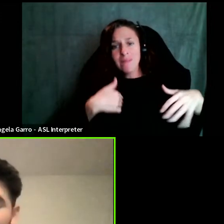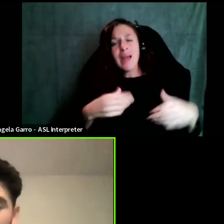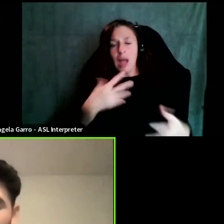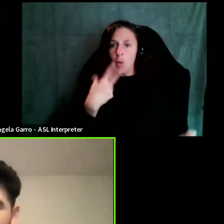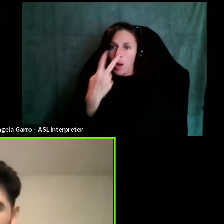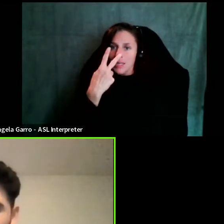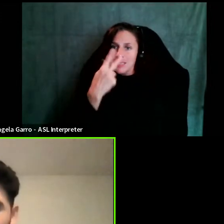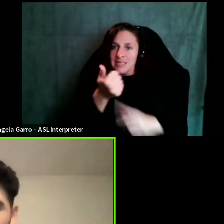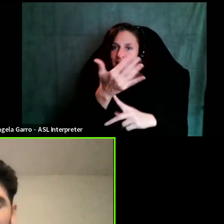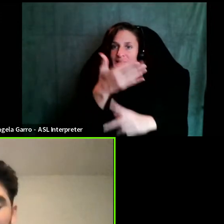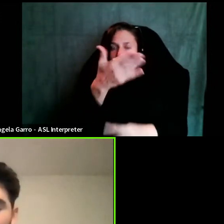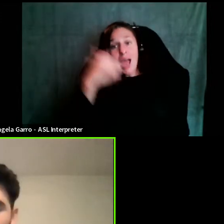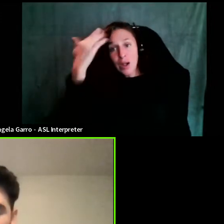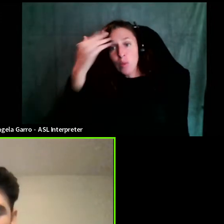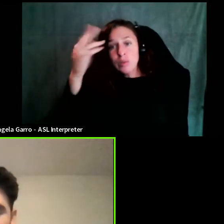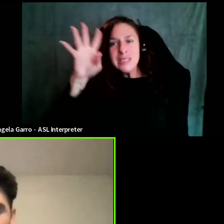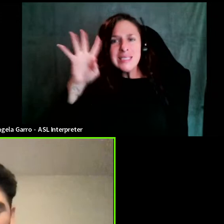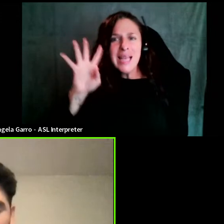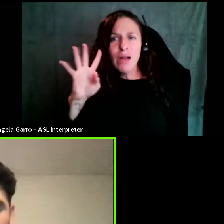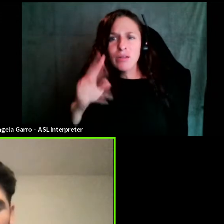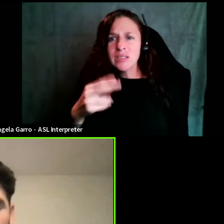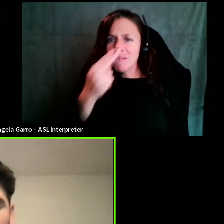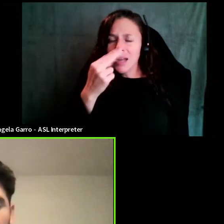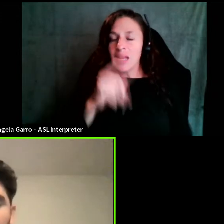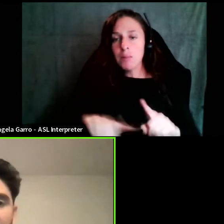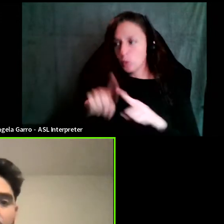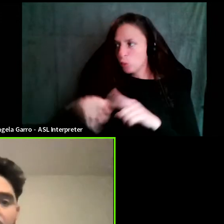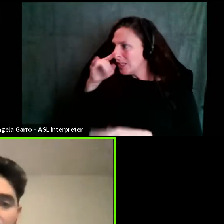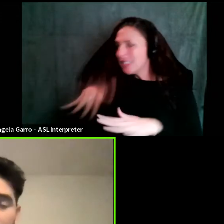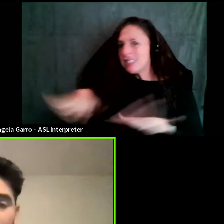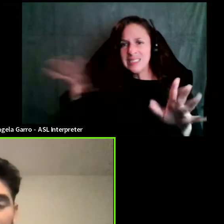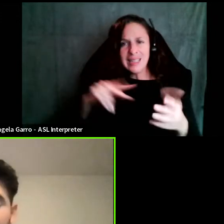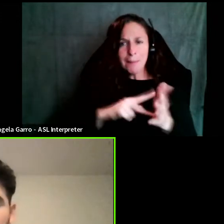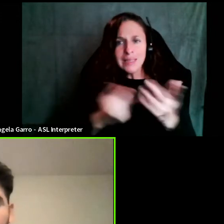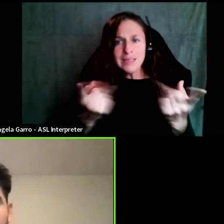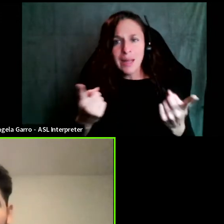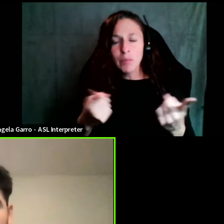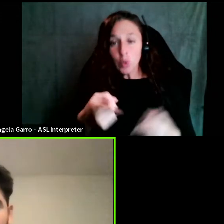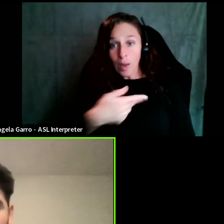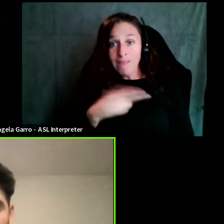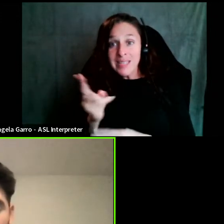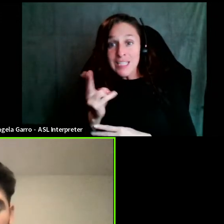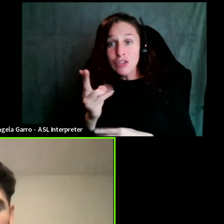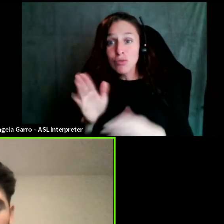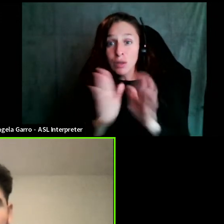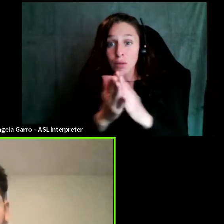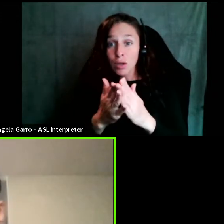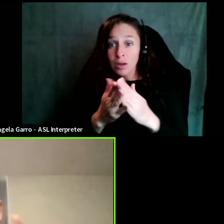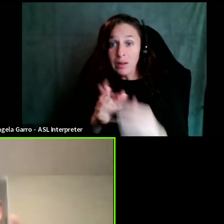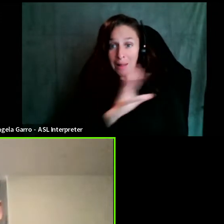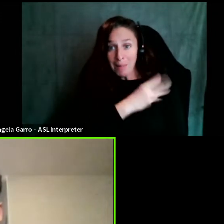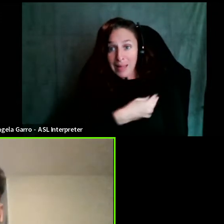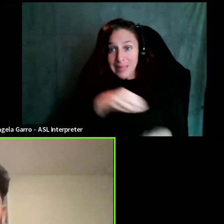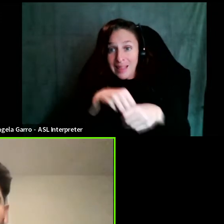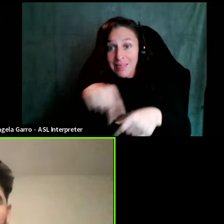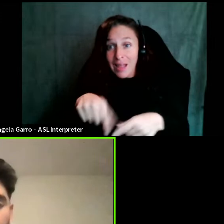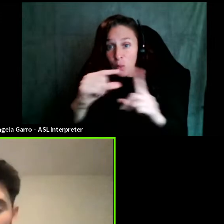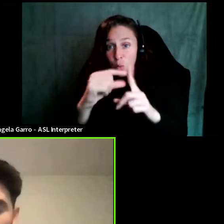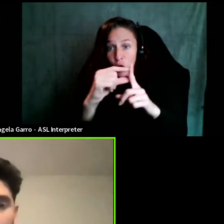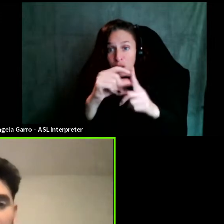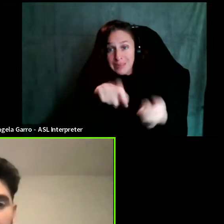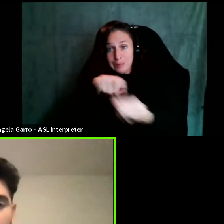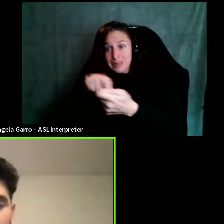Palestinian flag. And I know that sounds funny, but to children, that means something. You guys have history books. Is the word Palestine in there? Specifically on the